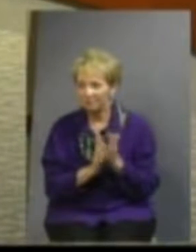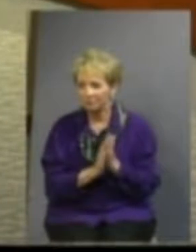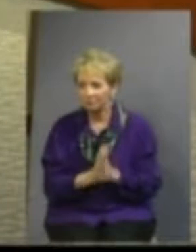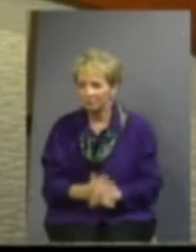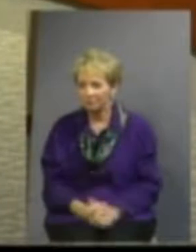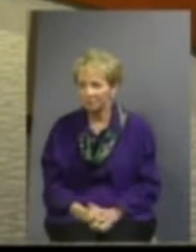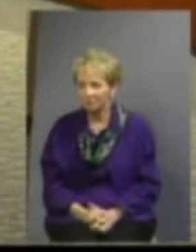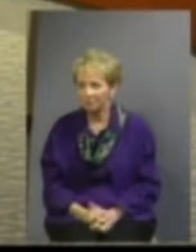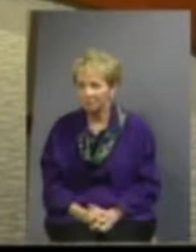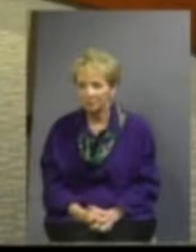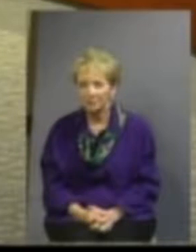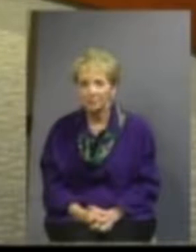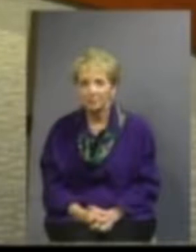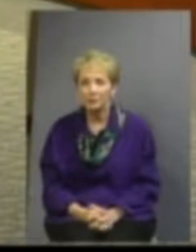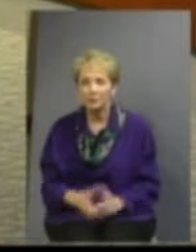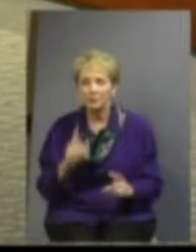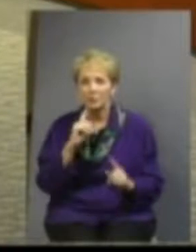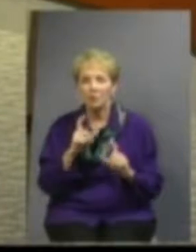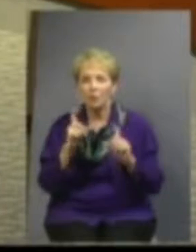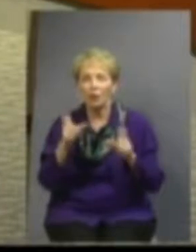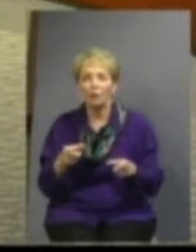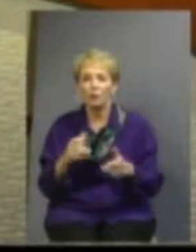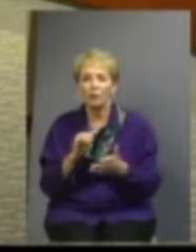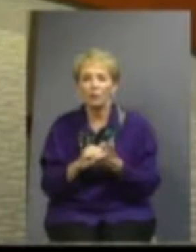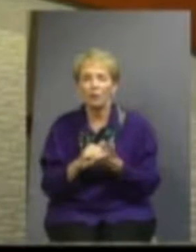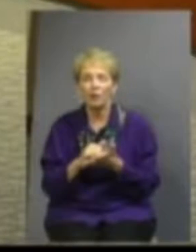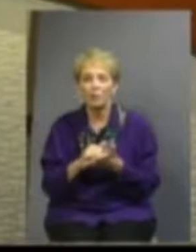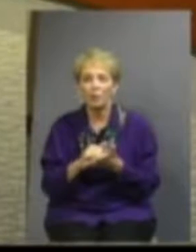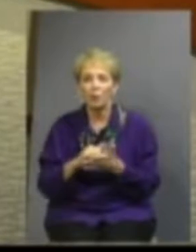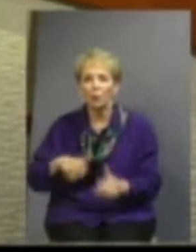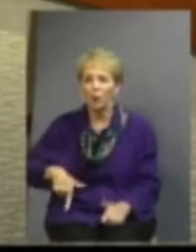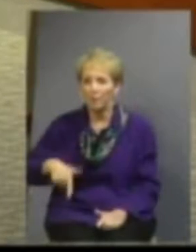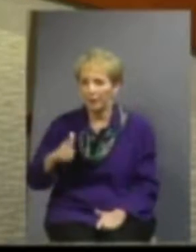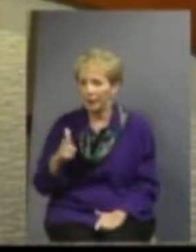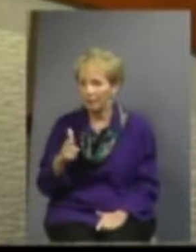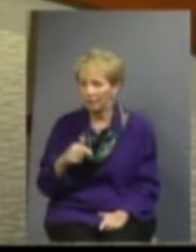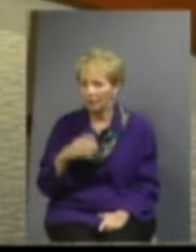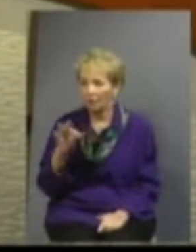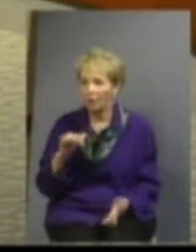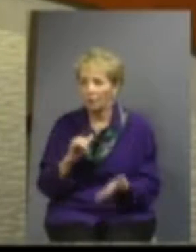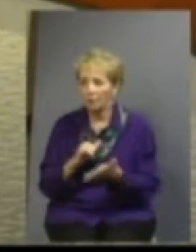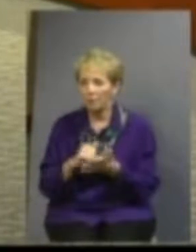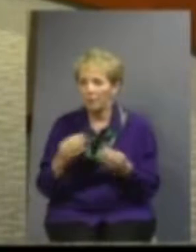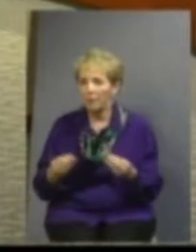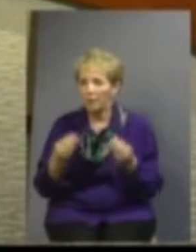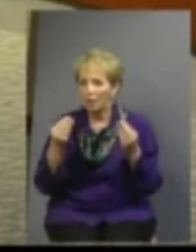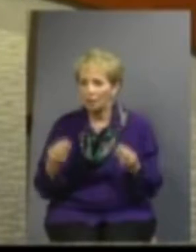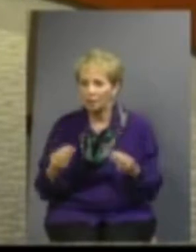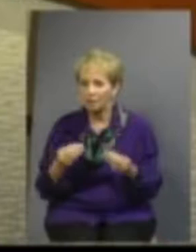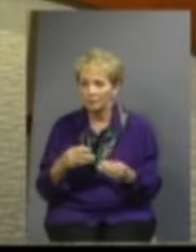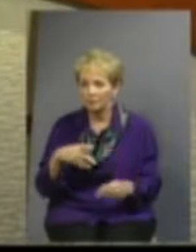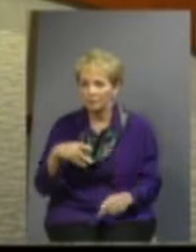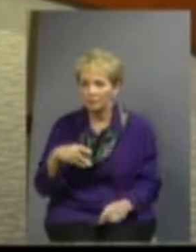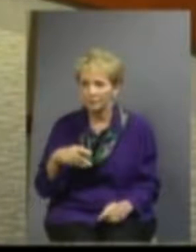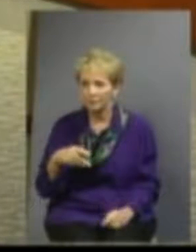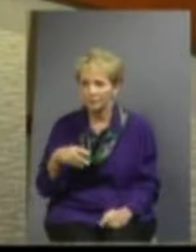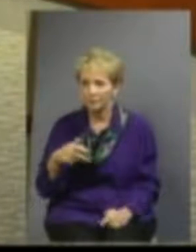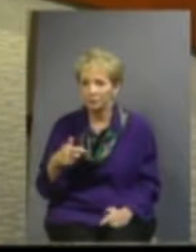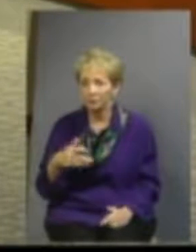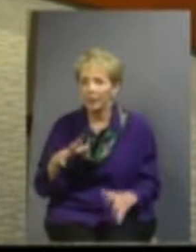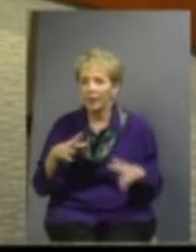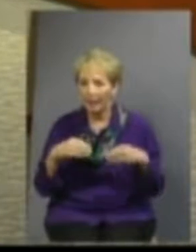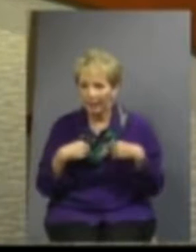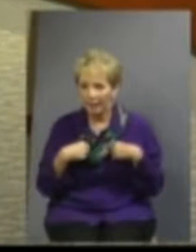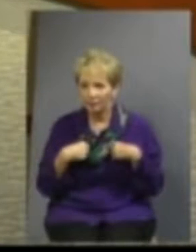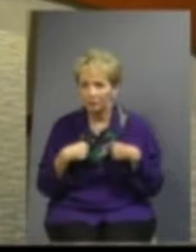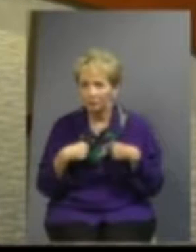Now, consider award of the service weapon, make it in the form of a motion. Second. Motion second. All in favor, say